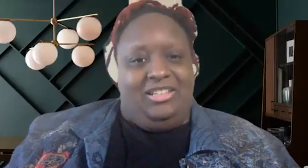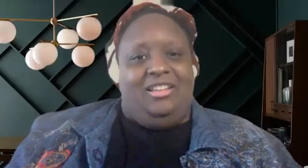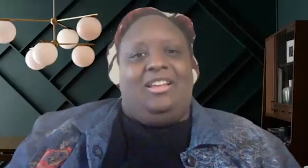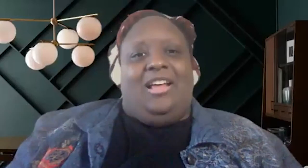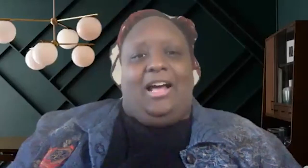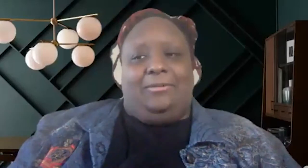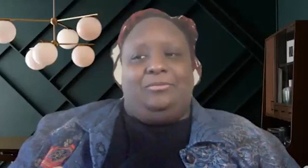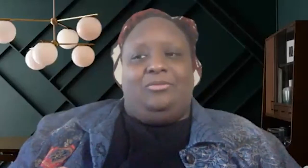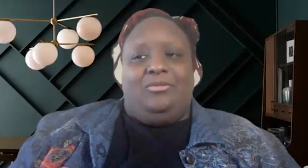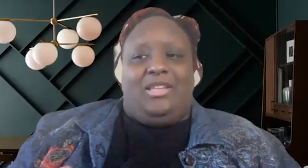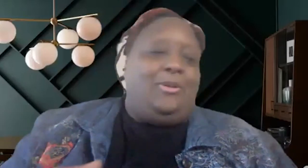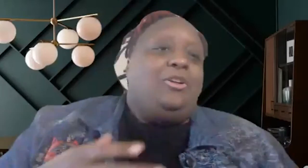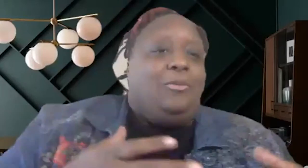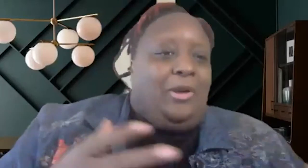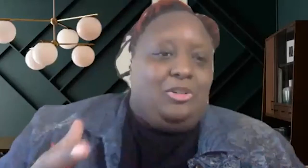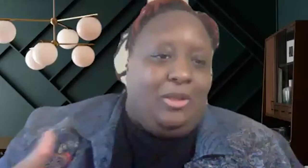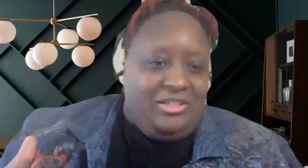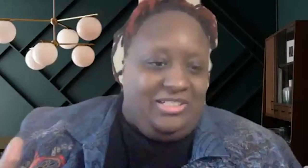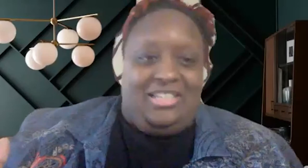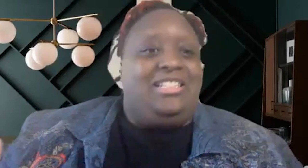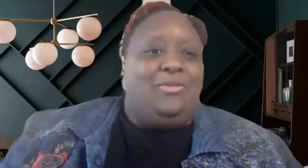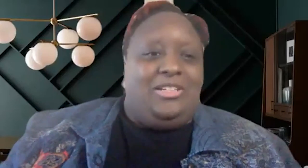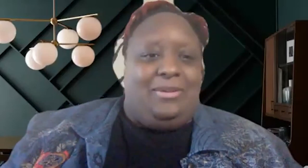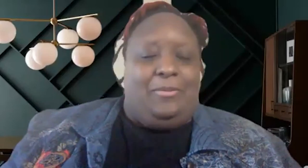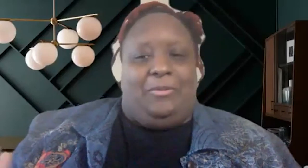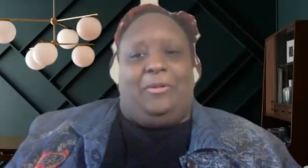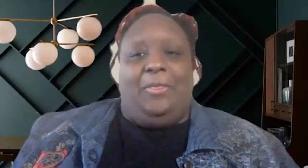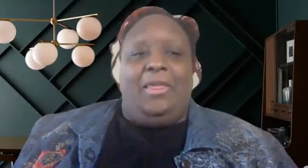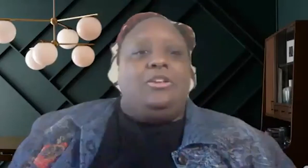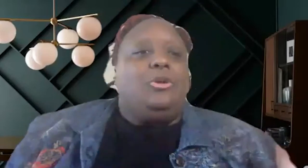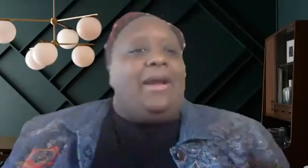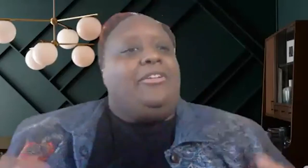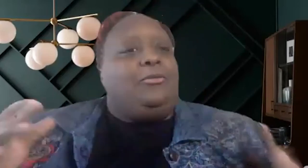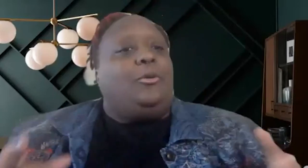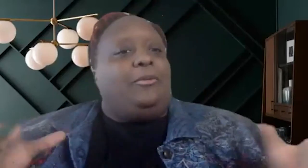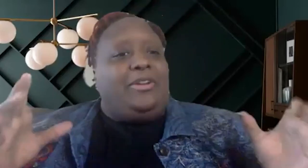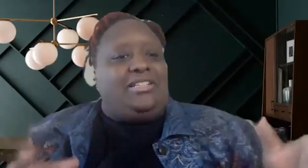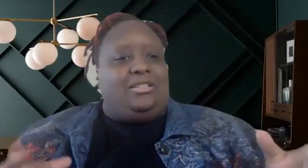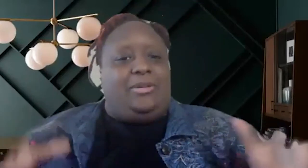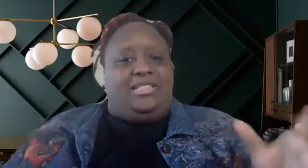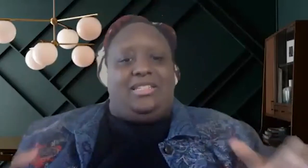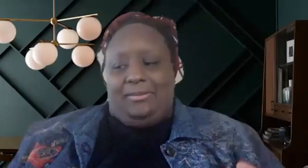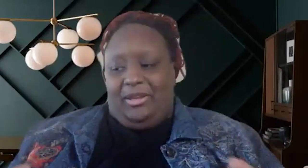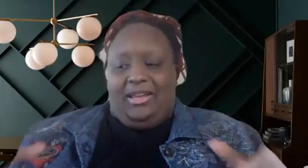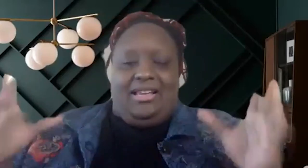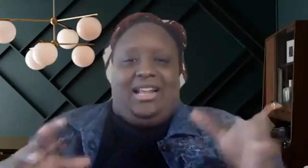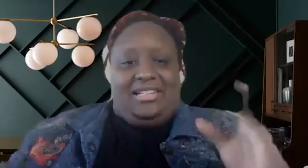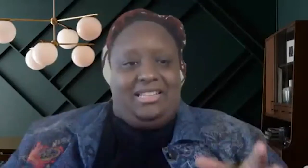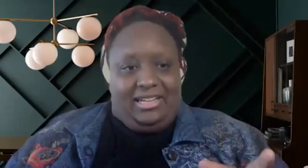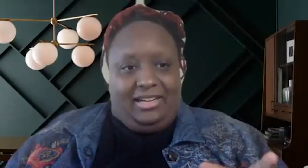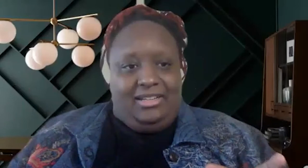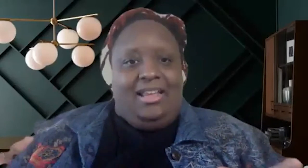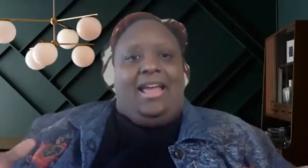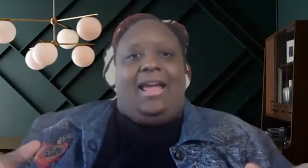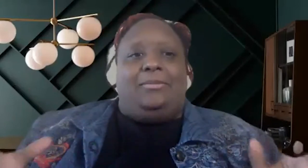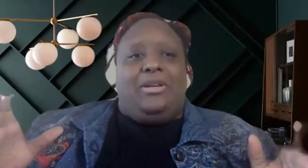regulations. That's why marriage equality doesn't exist for disabled people. So every form of racism is disabling, is